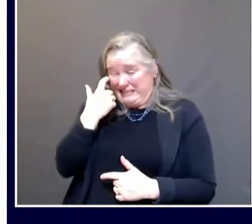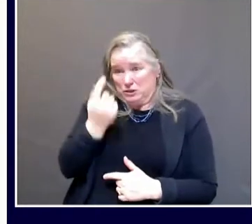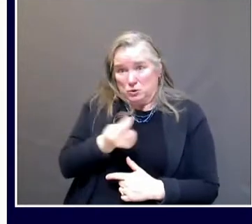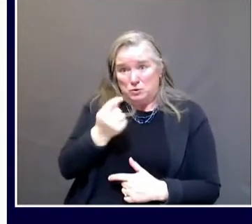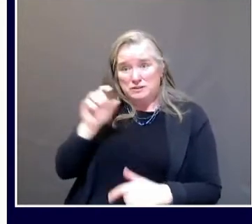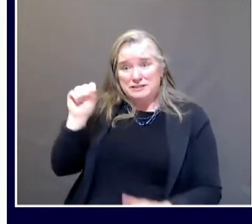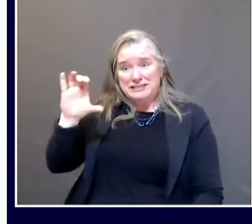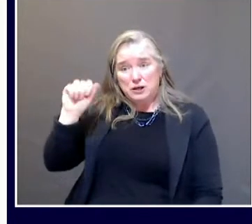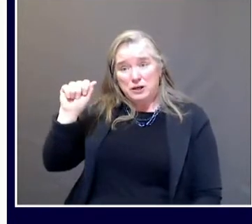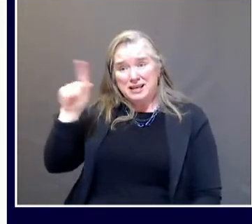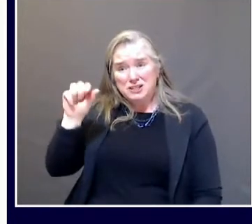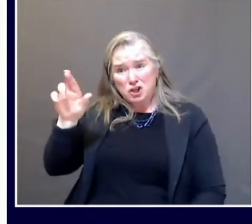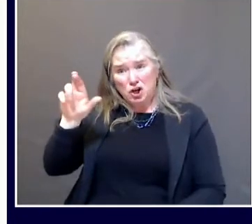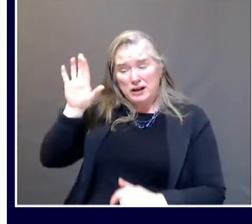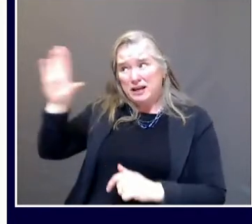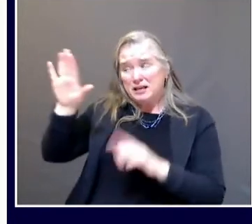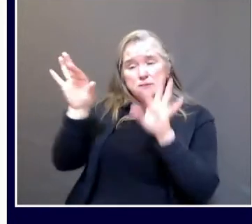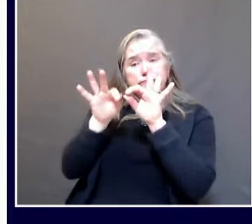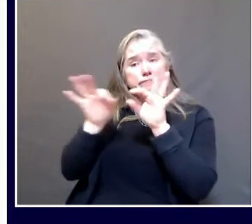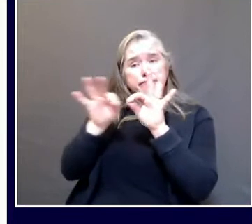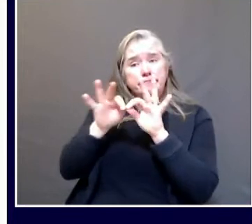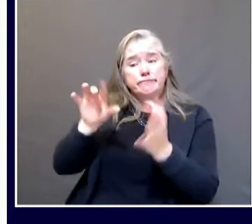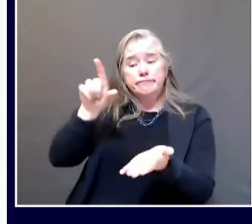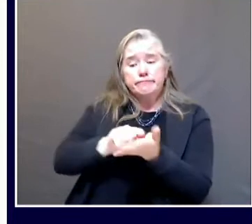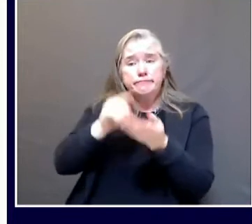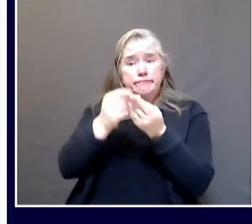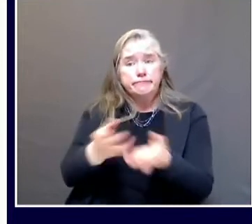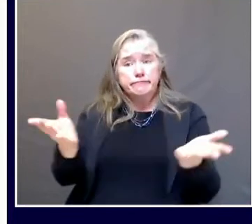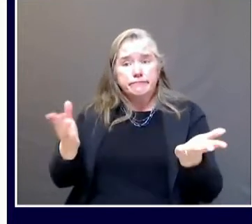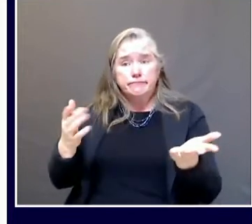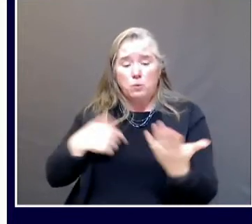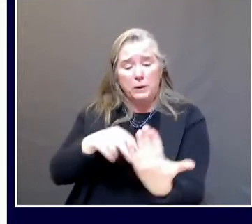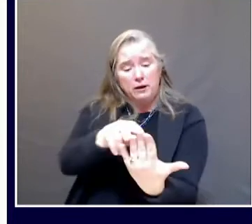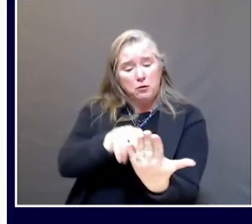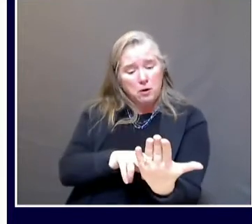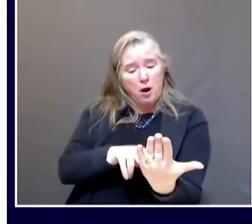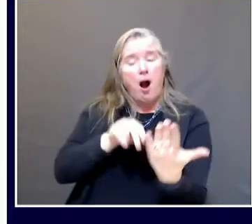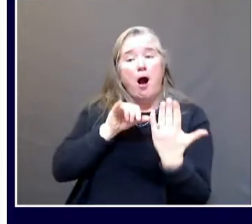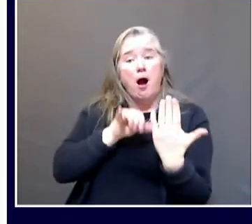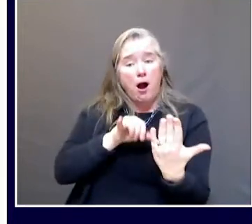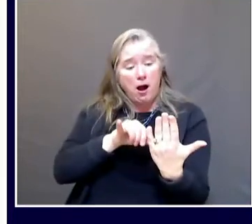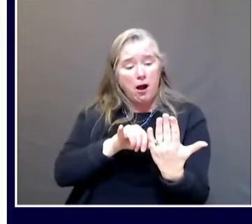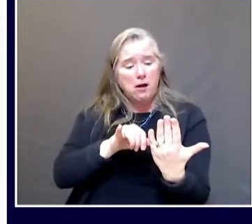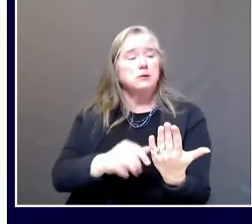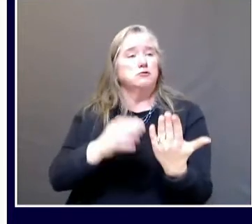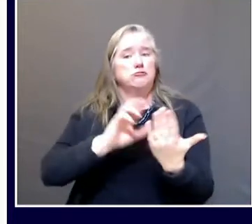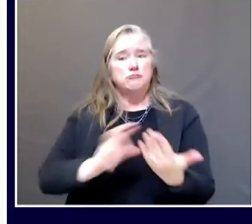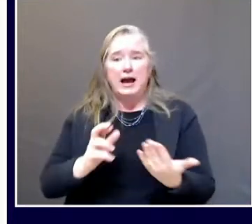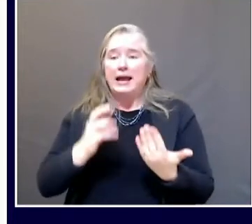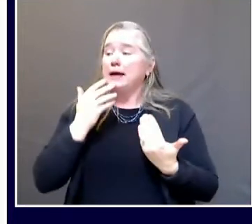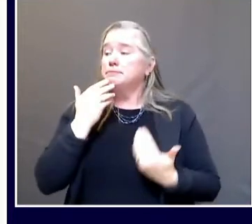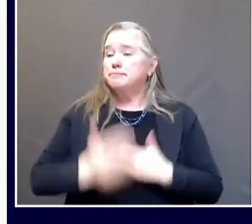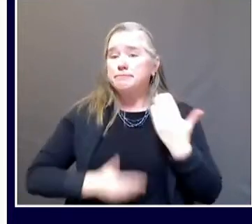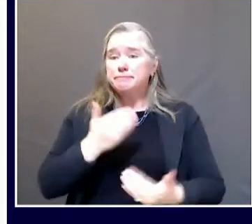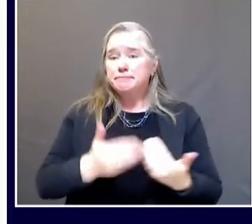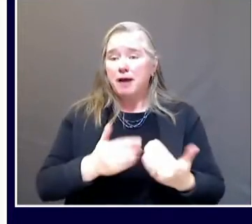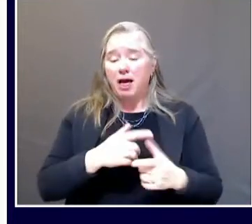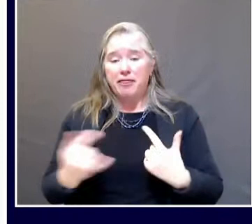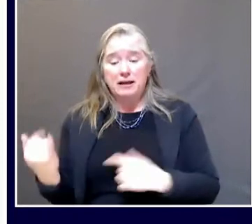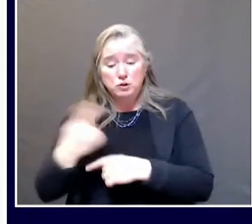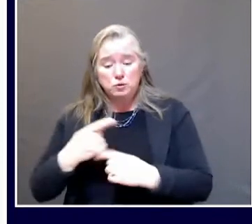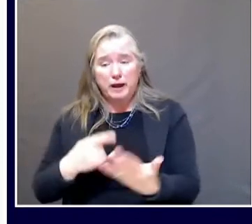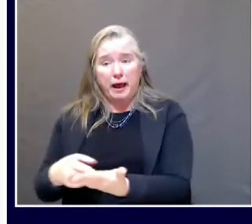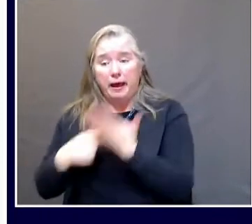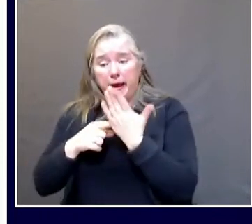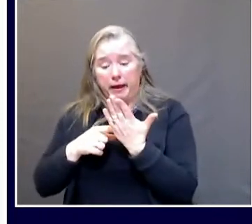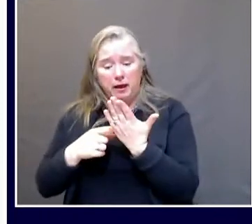Secretary Azar's remarks on a call with the Vice President was different than what we're learning today. We have been in communication with the